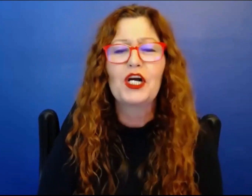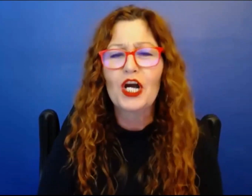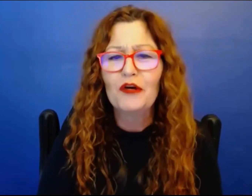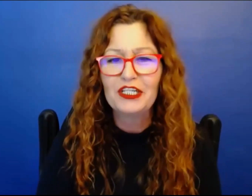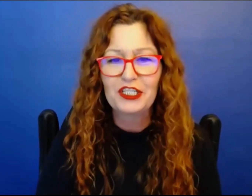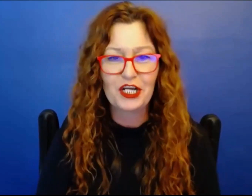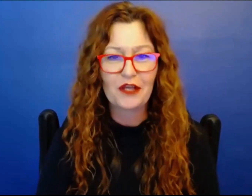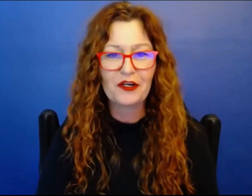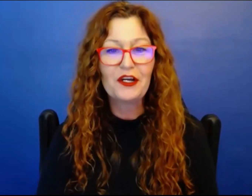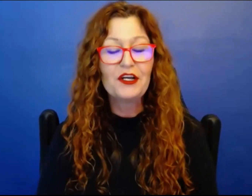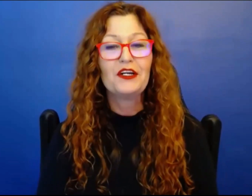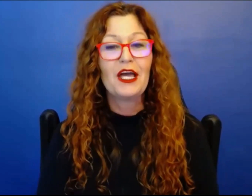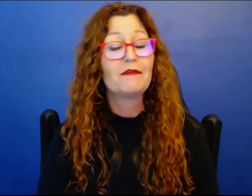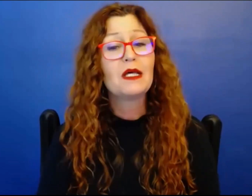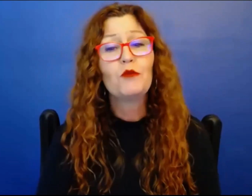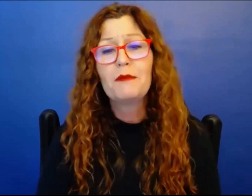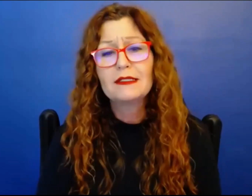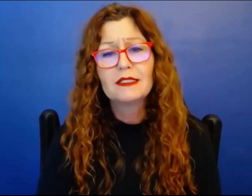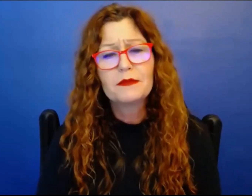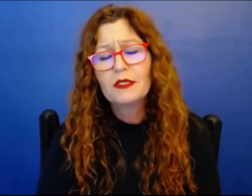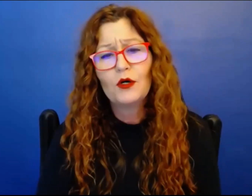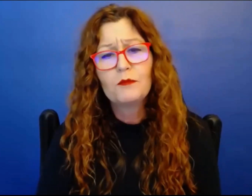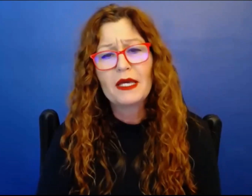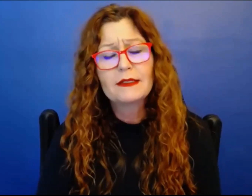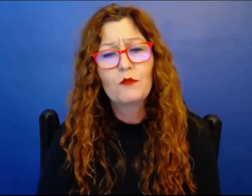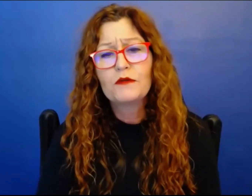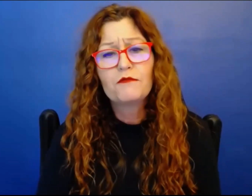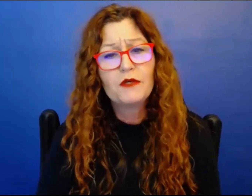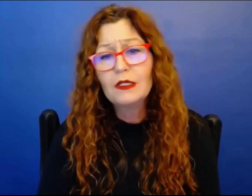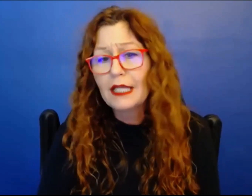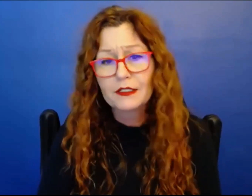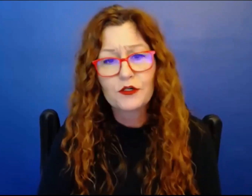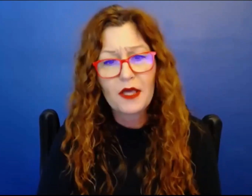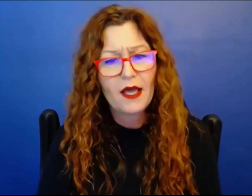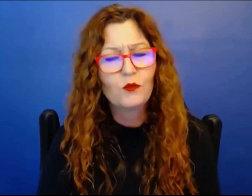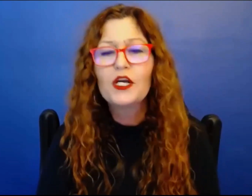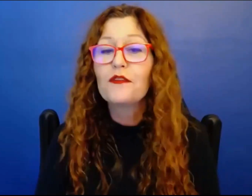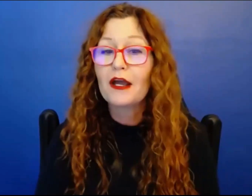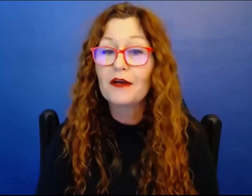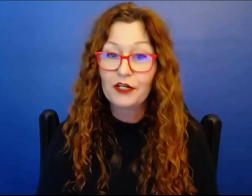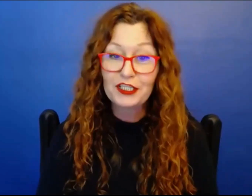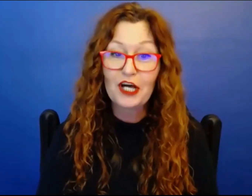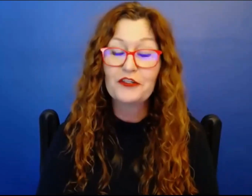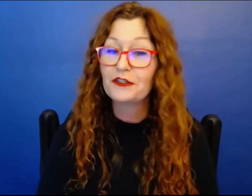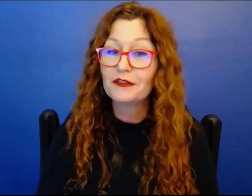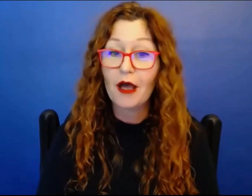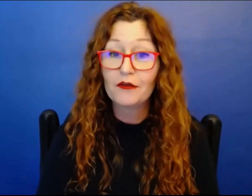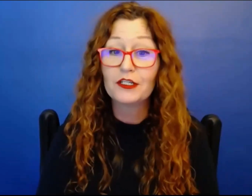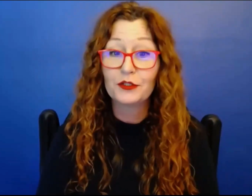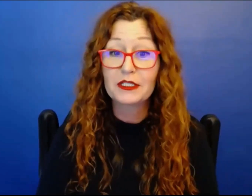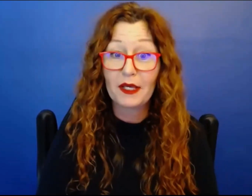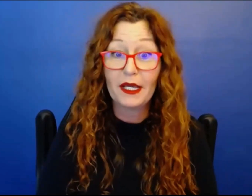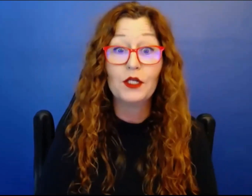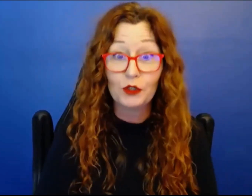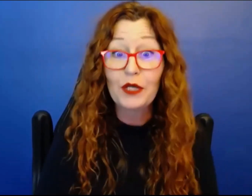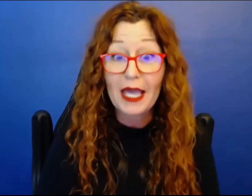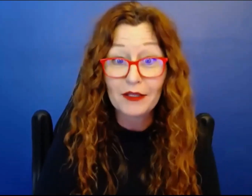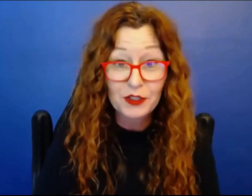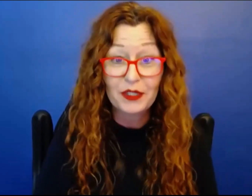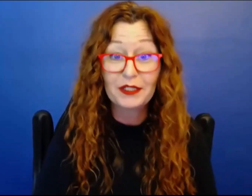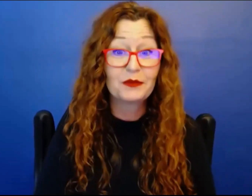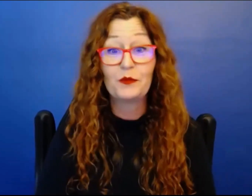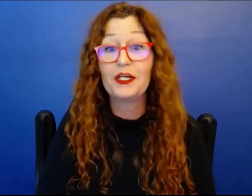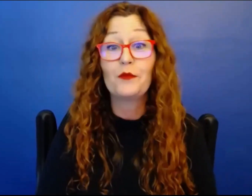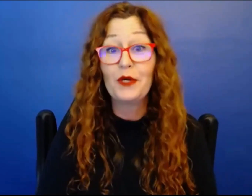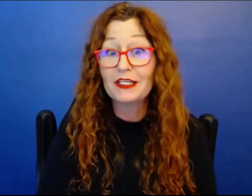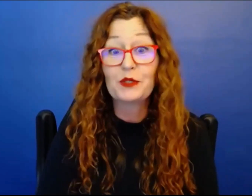We encourage each other. If someone makes someone feel lesser than, we are there for each other to explain, no, you can